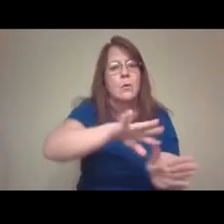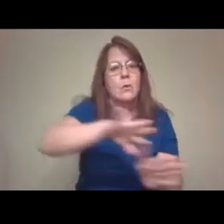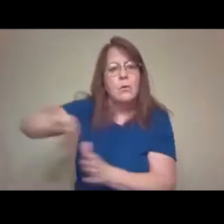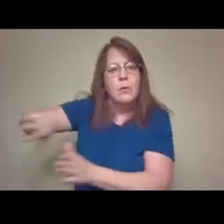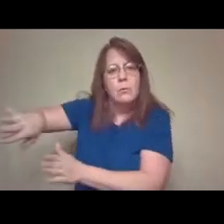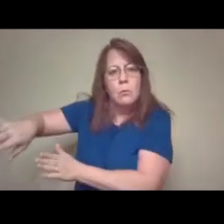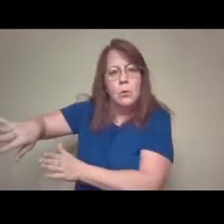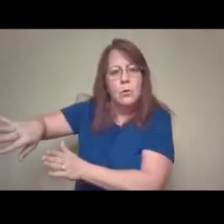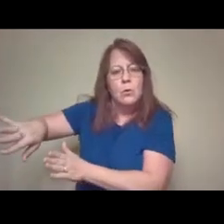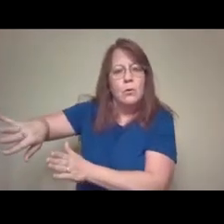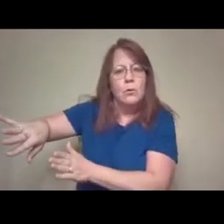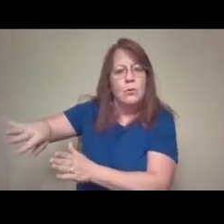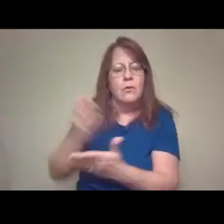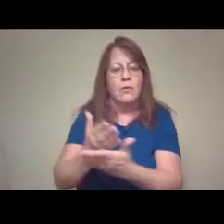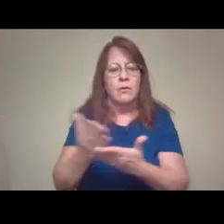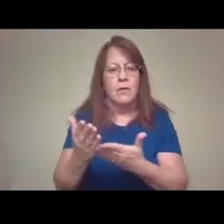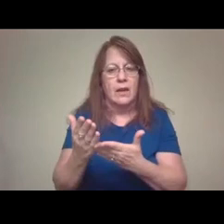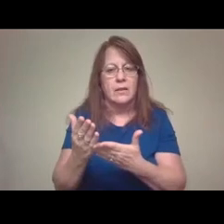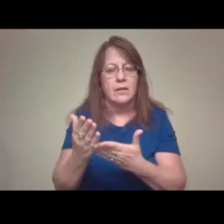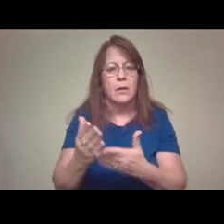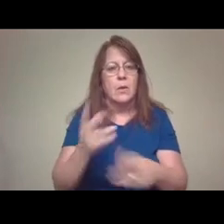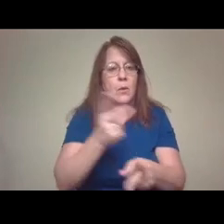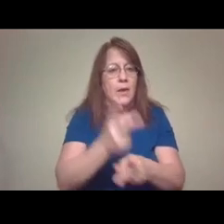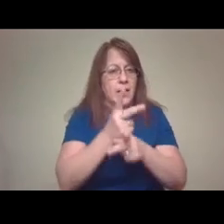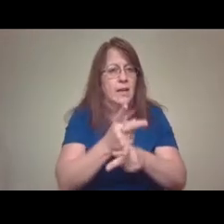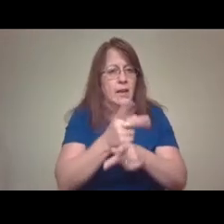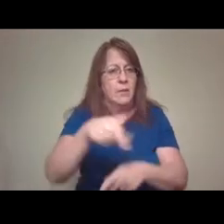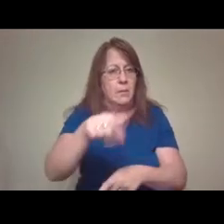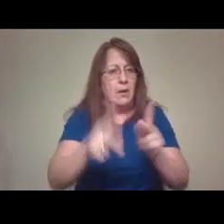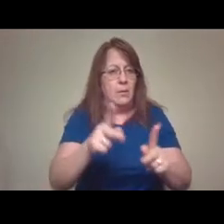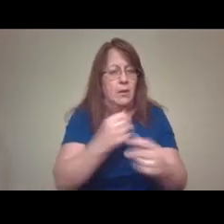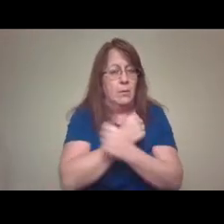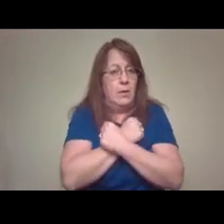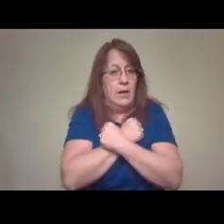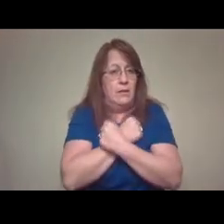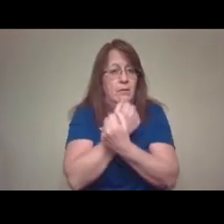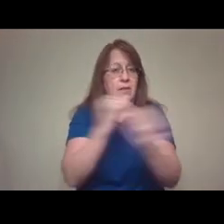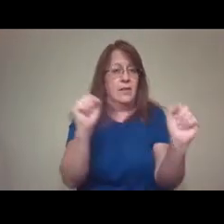high lethality, we can keep those that we love and care about safe.